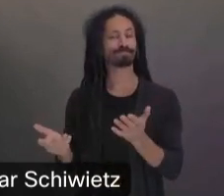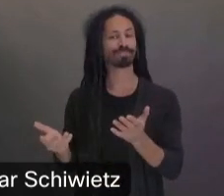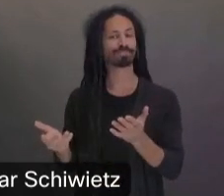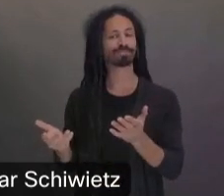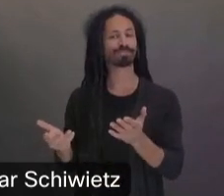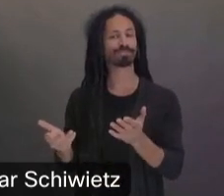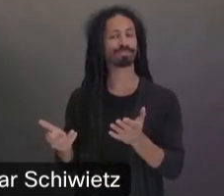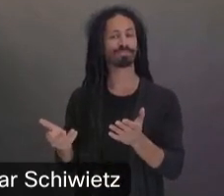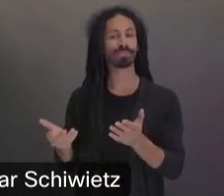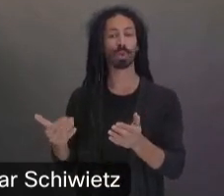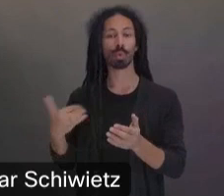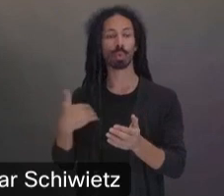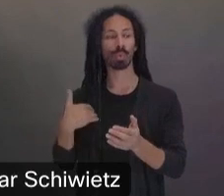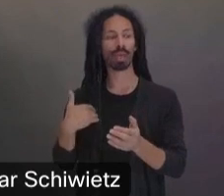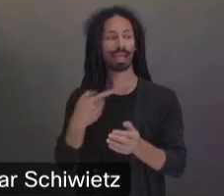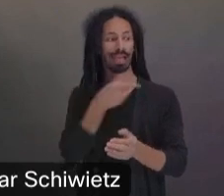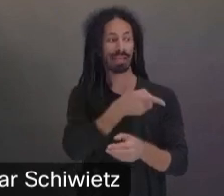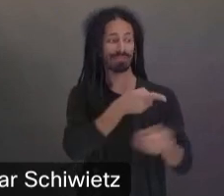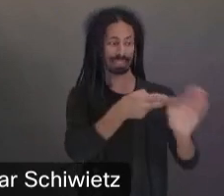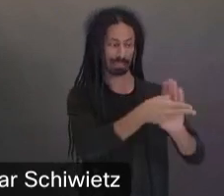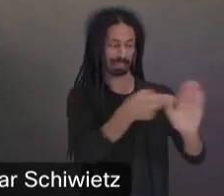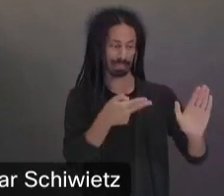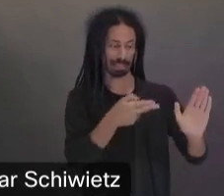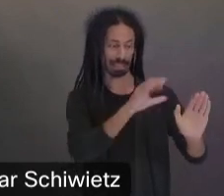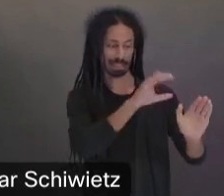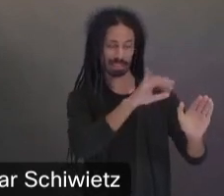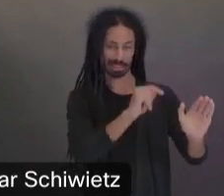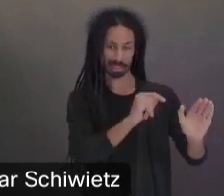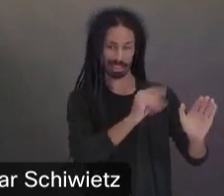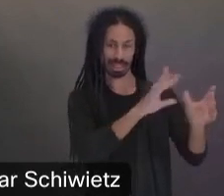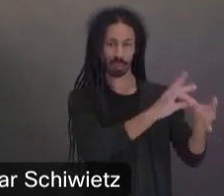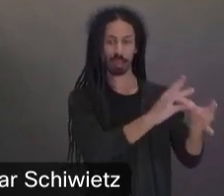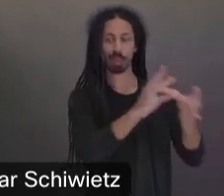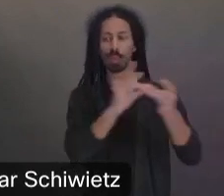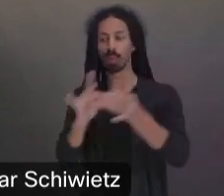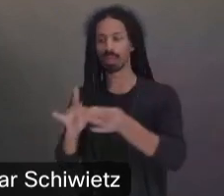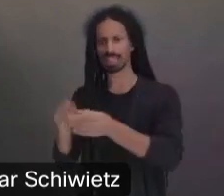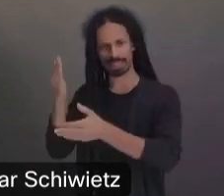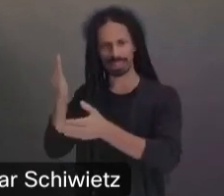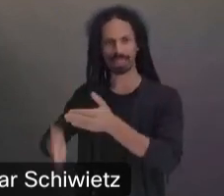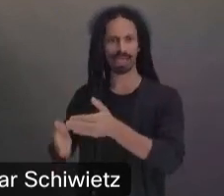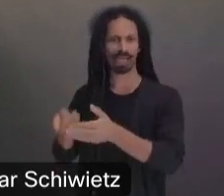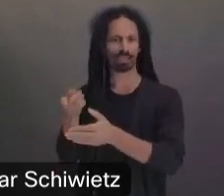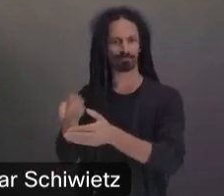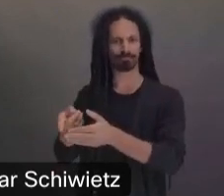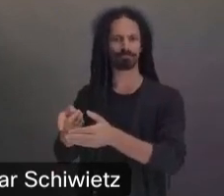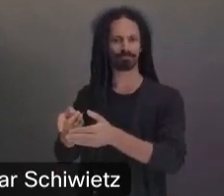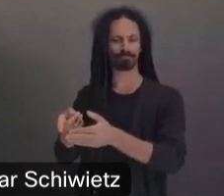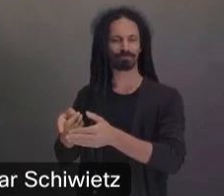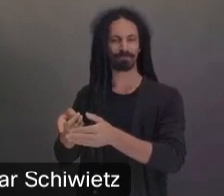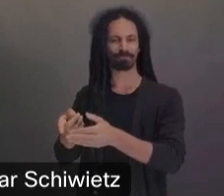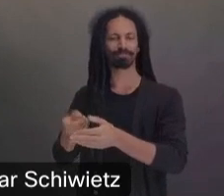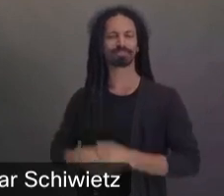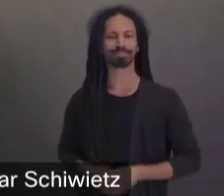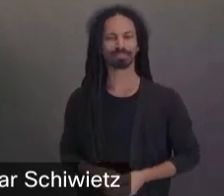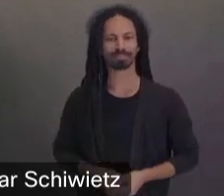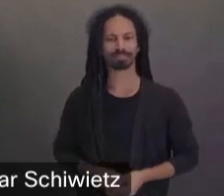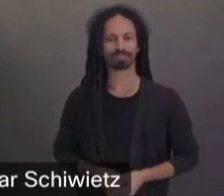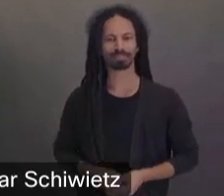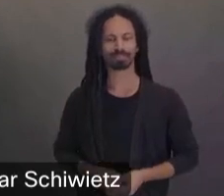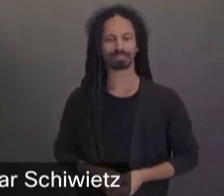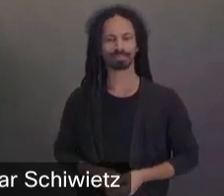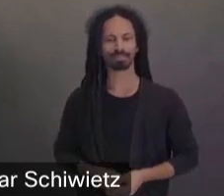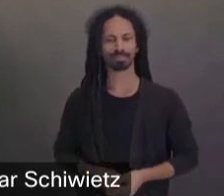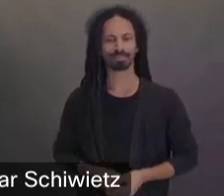a corresponding reference entry to what was found in our paper, in the text of